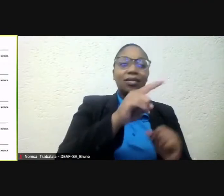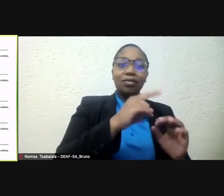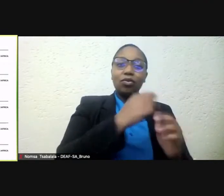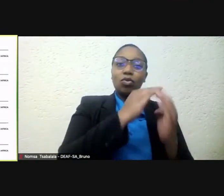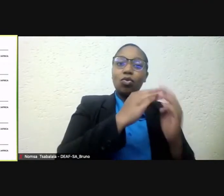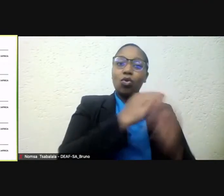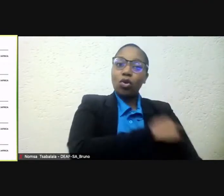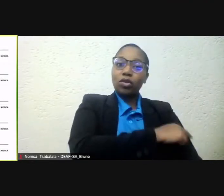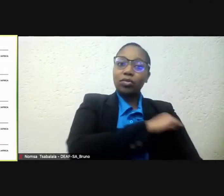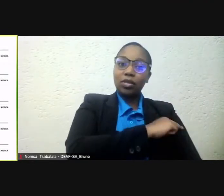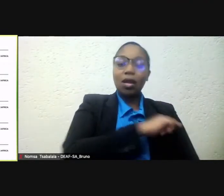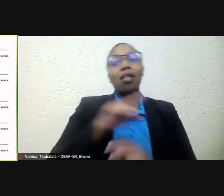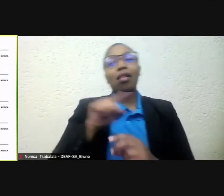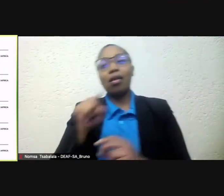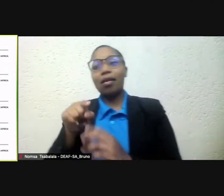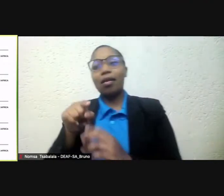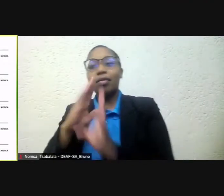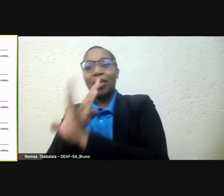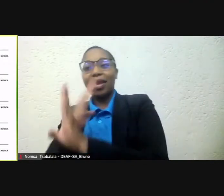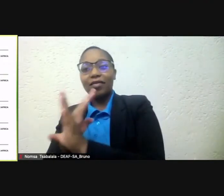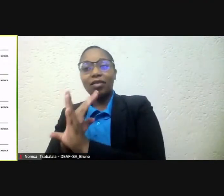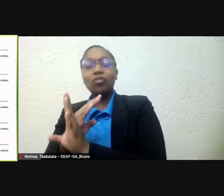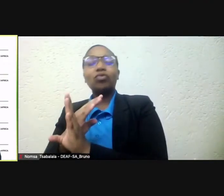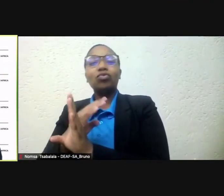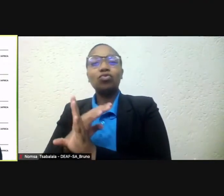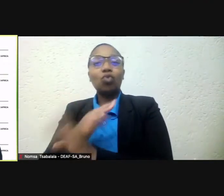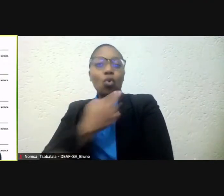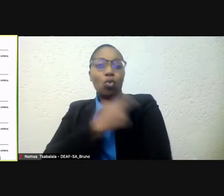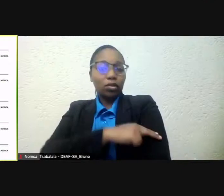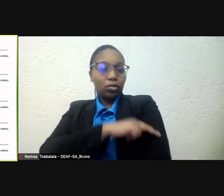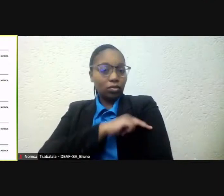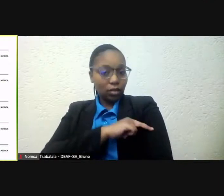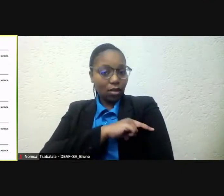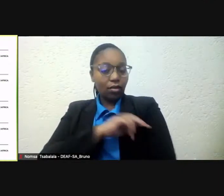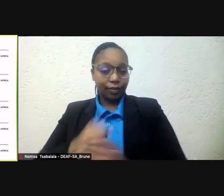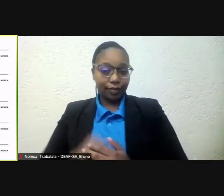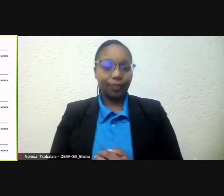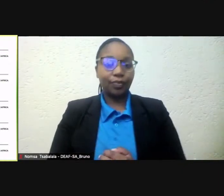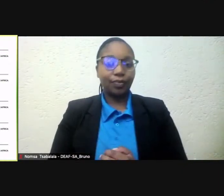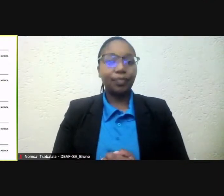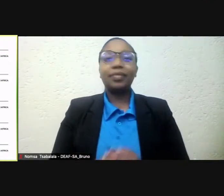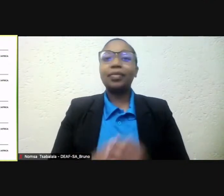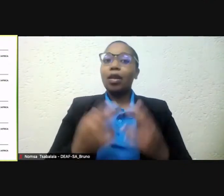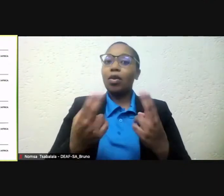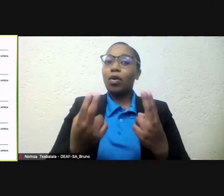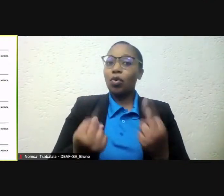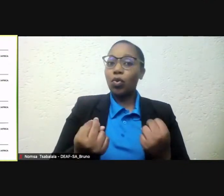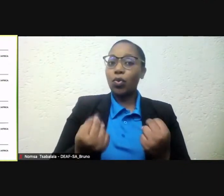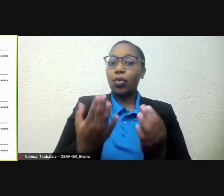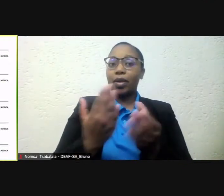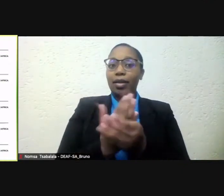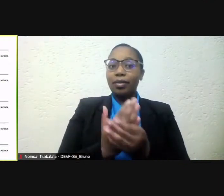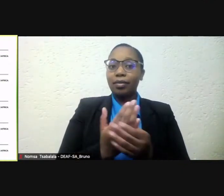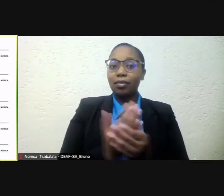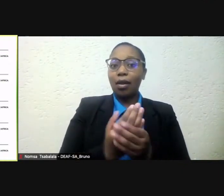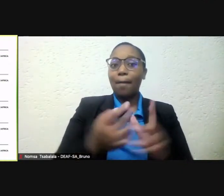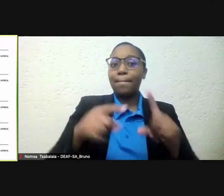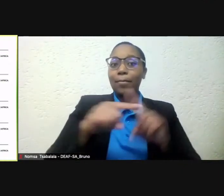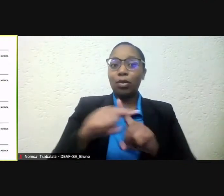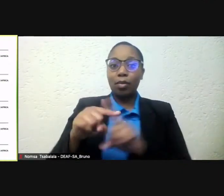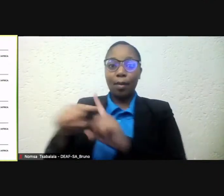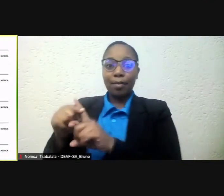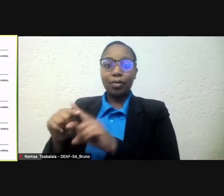private hospitals. New cases increased by more than 300% in the last 7